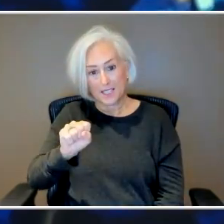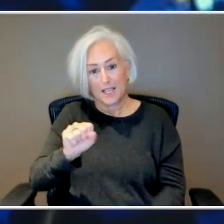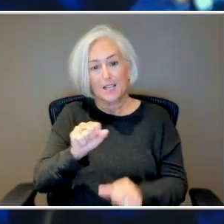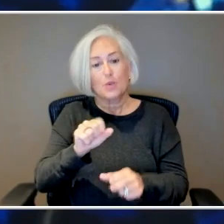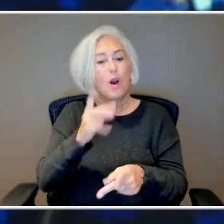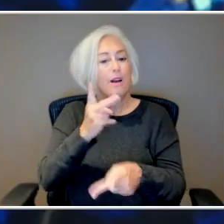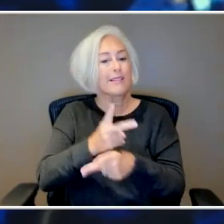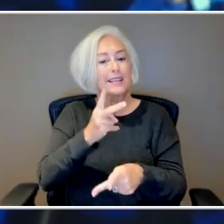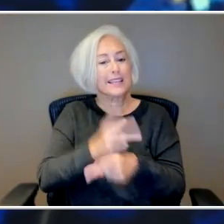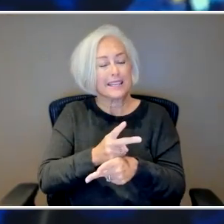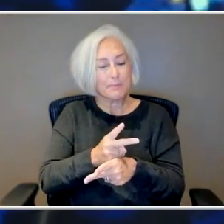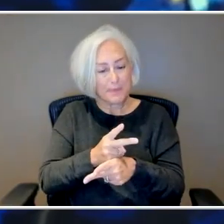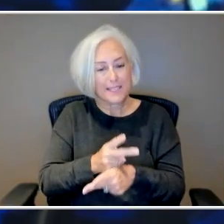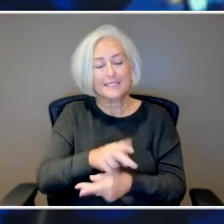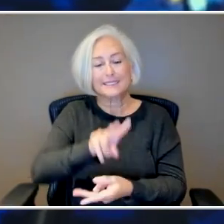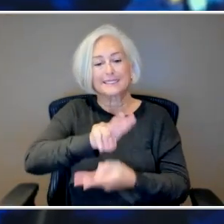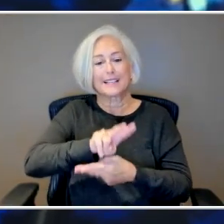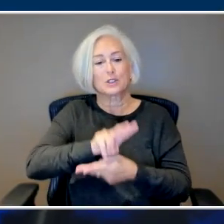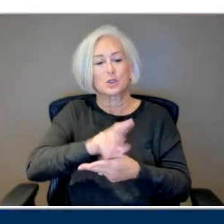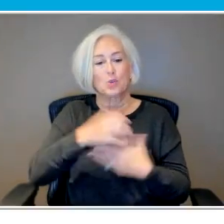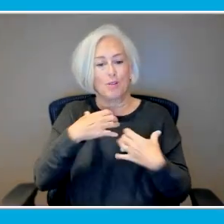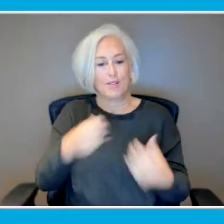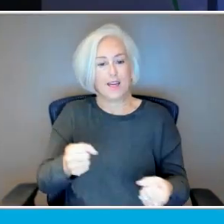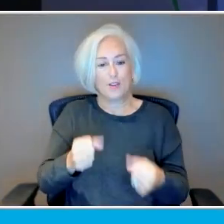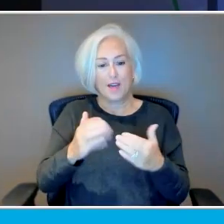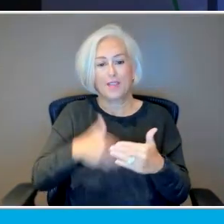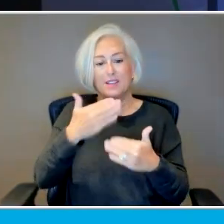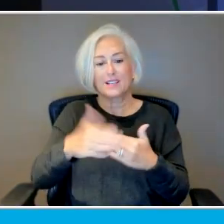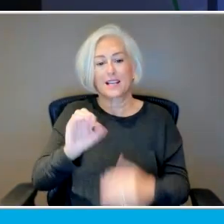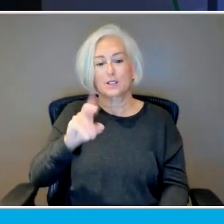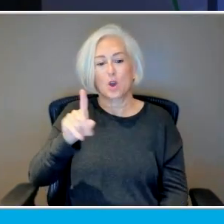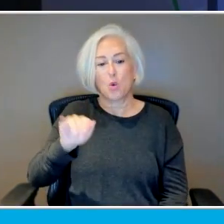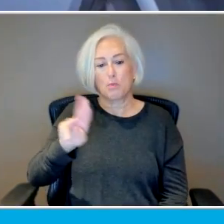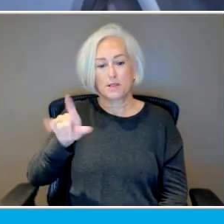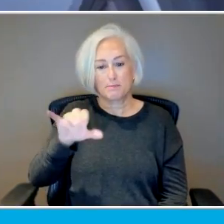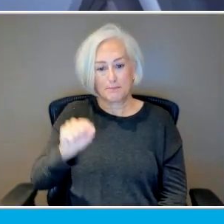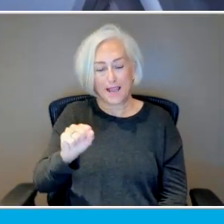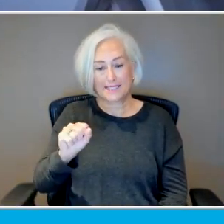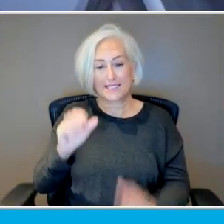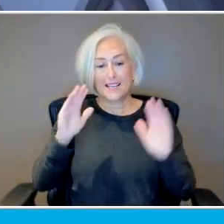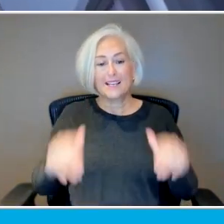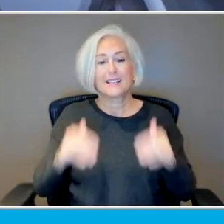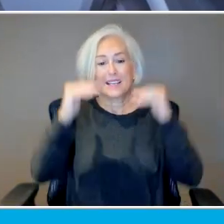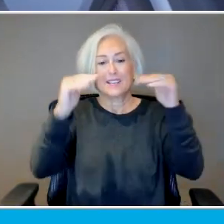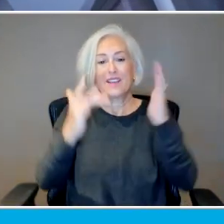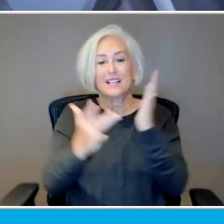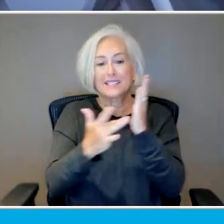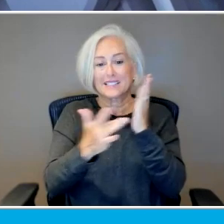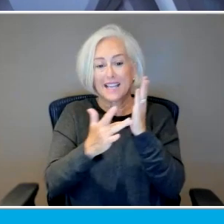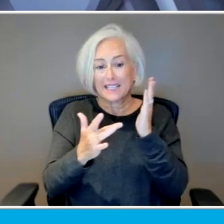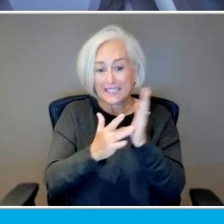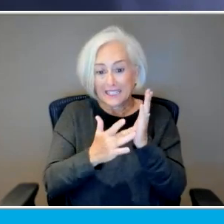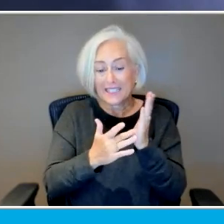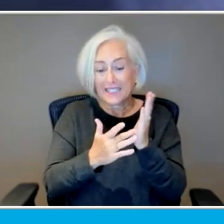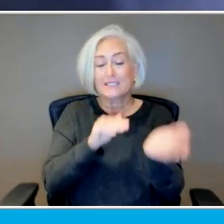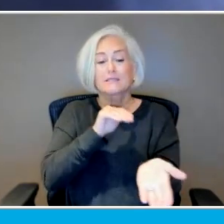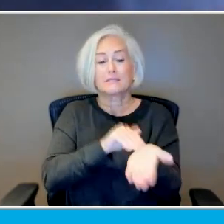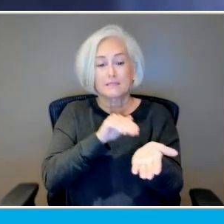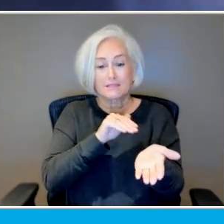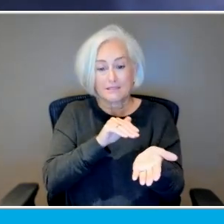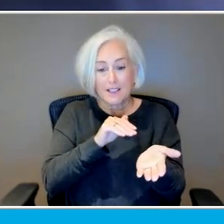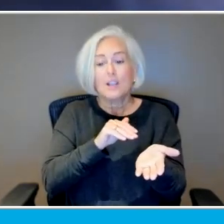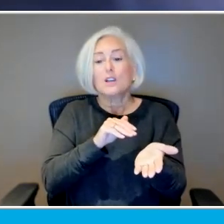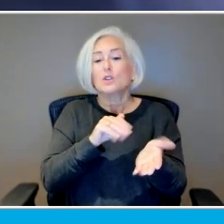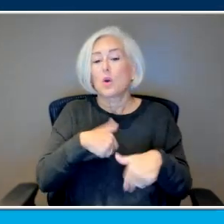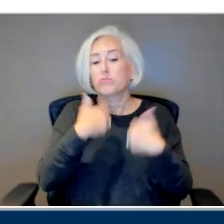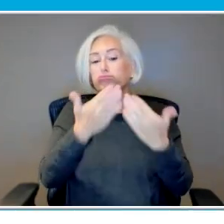Jessica Lovell on the next Open Mics with Dr. Stites, the advanced techniques letting surgeons restore sexual function and